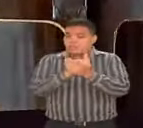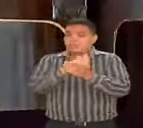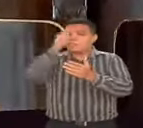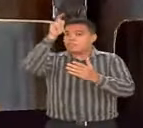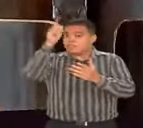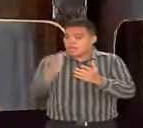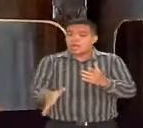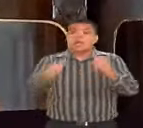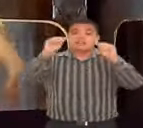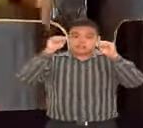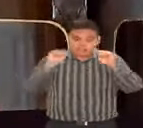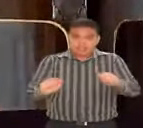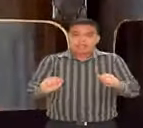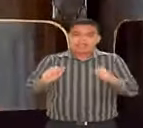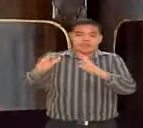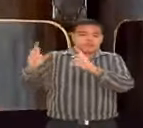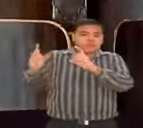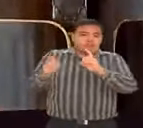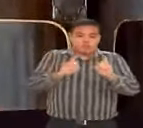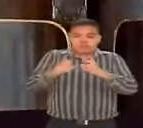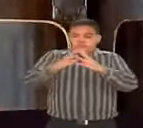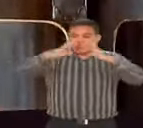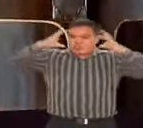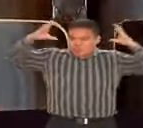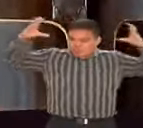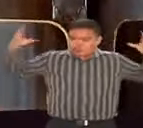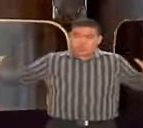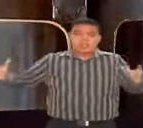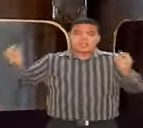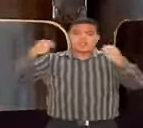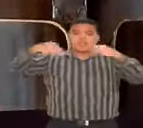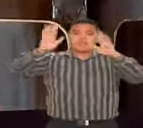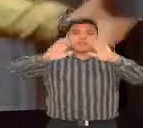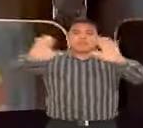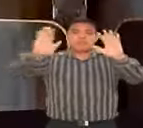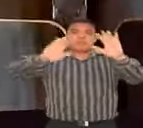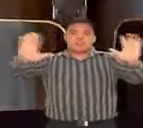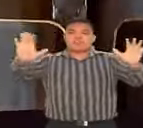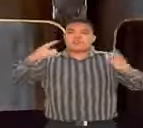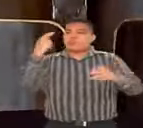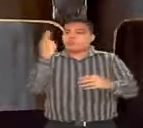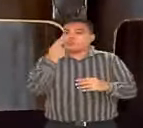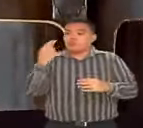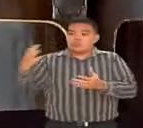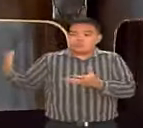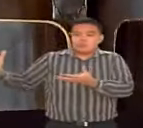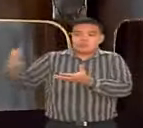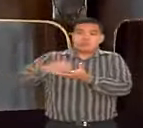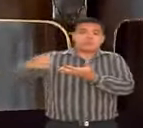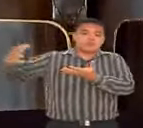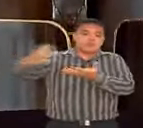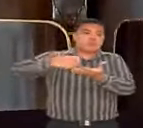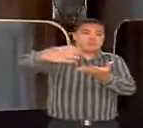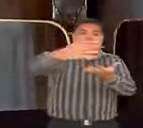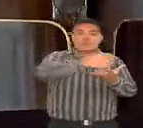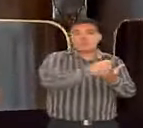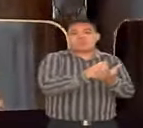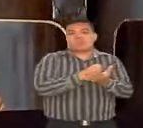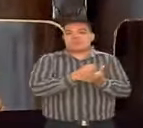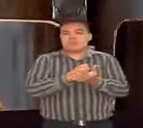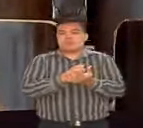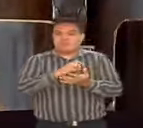God can do a great miracle through our church. We sing a great harvest. And I believe